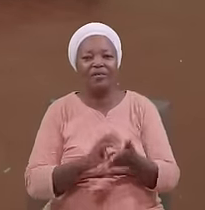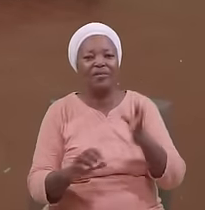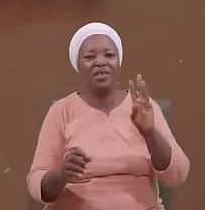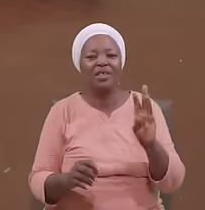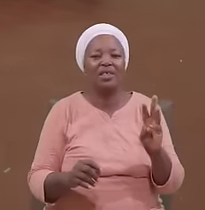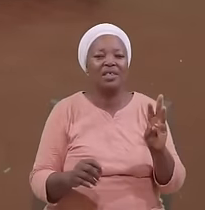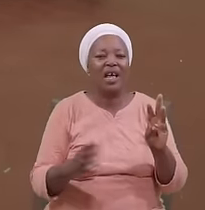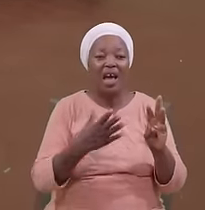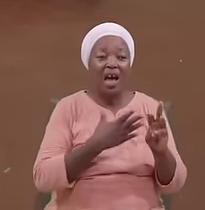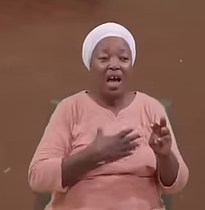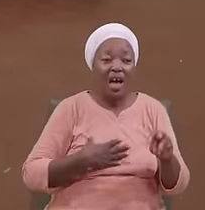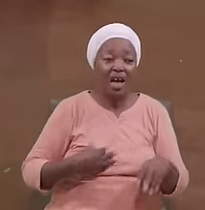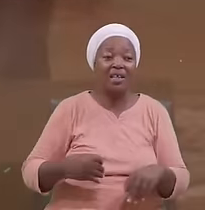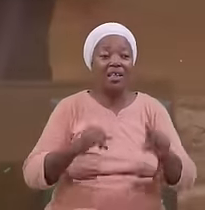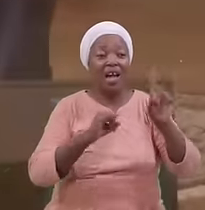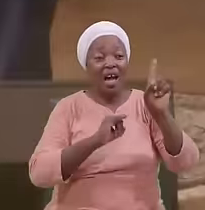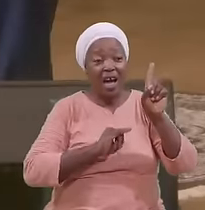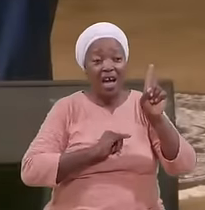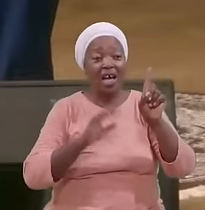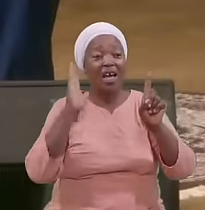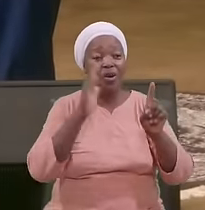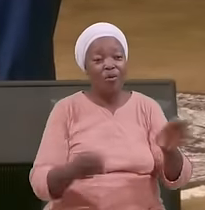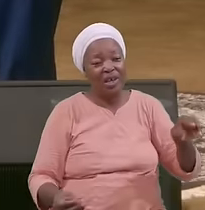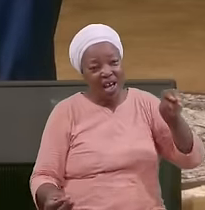verse 6, and I will